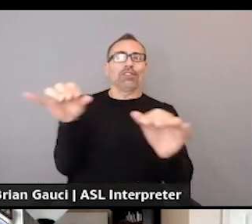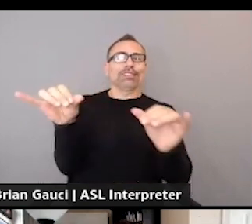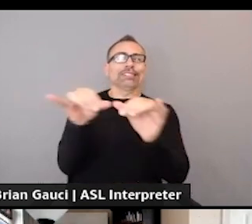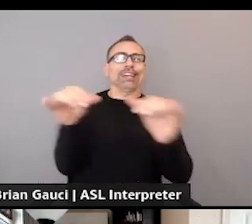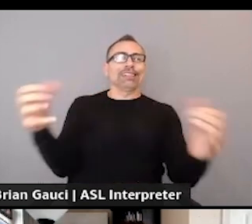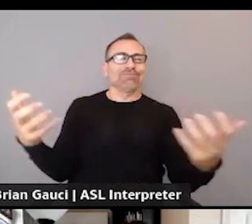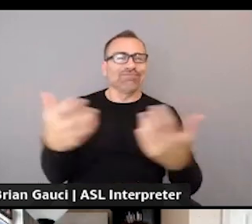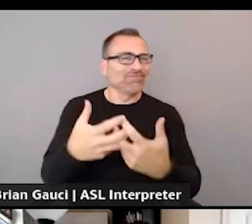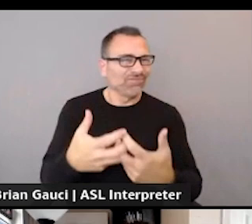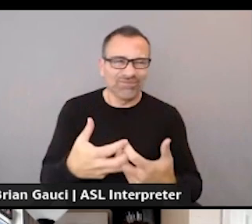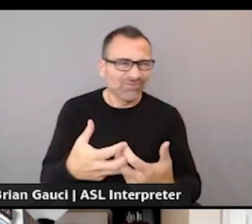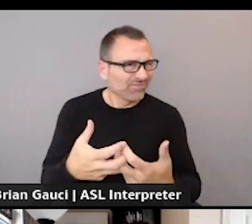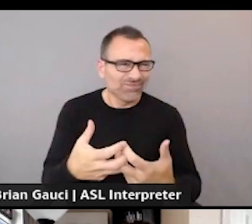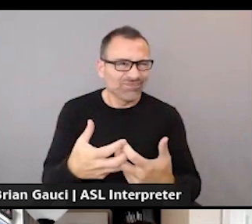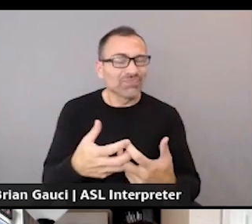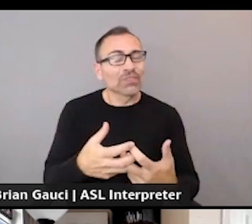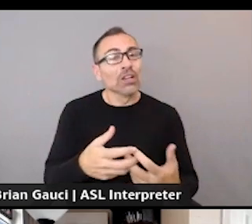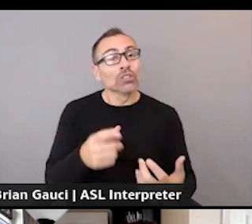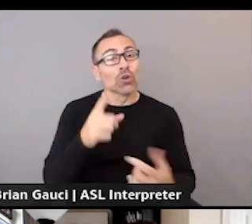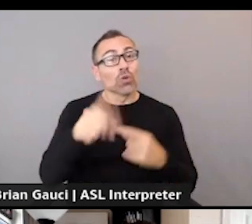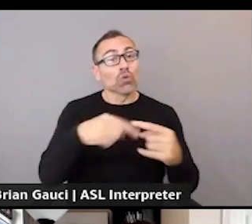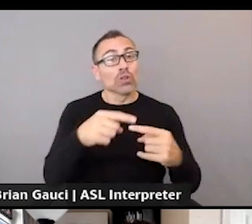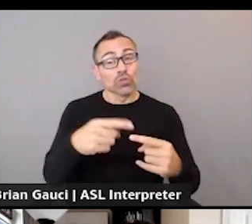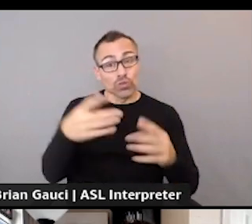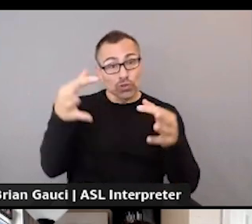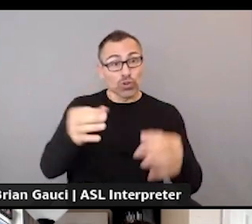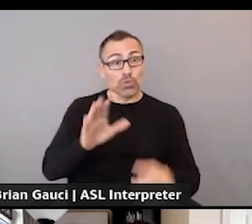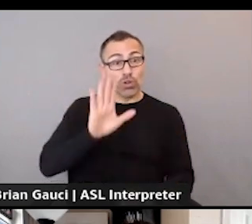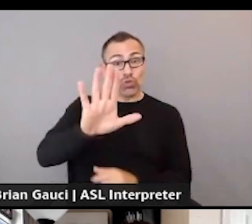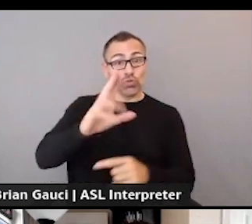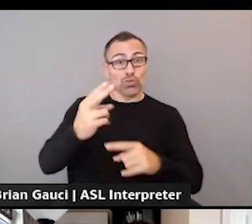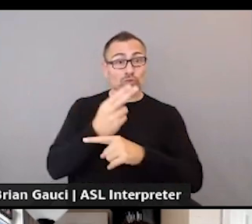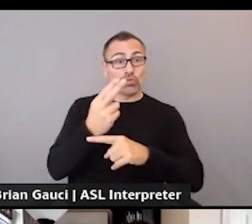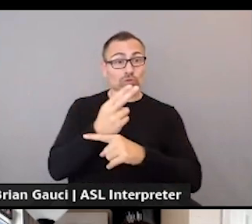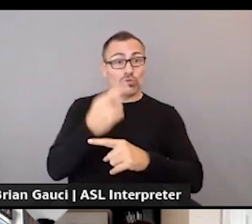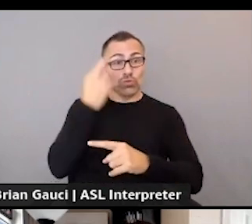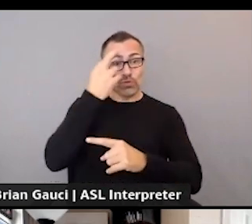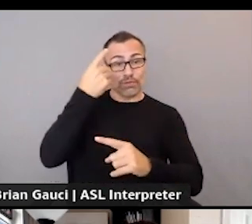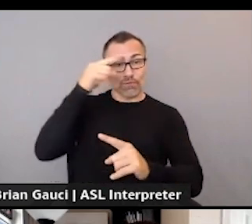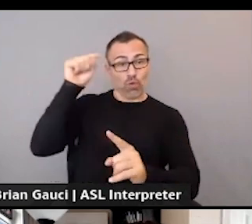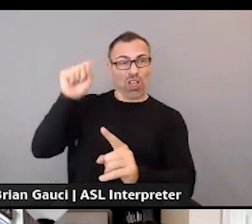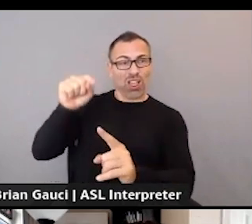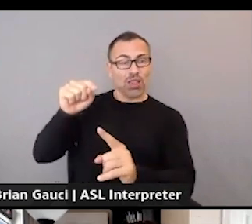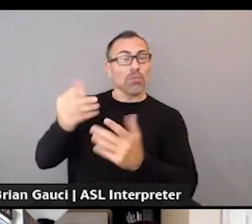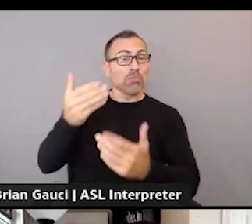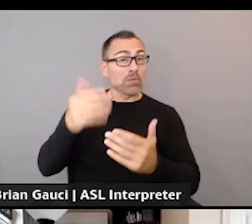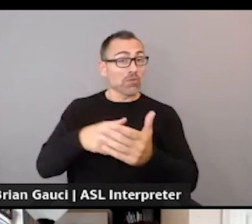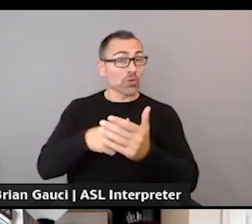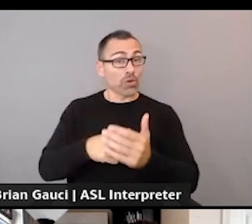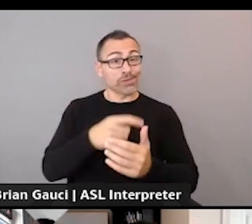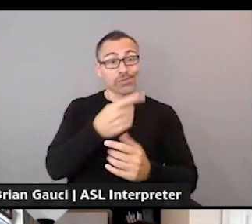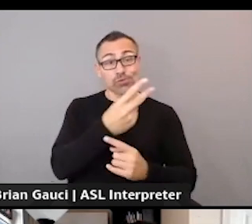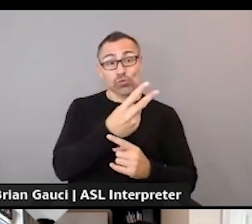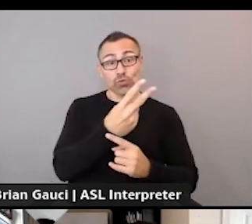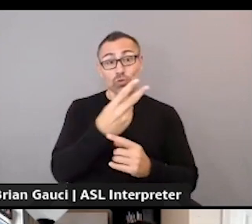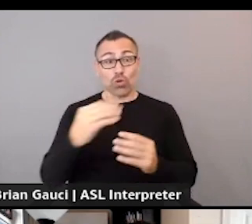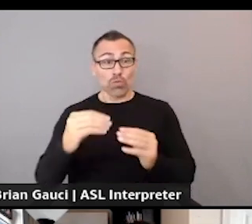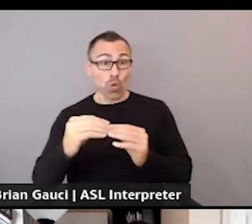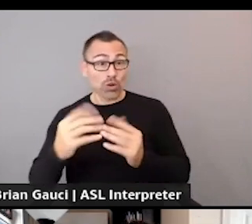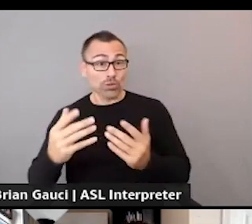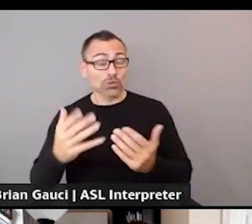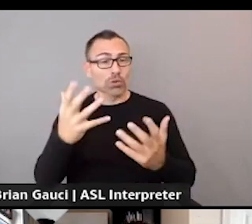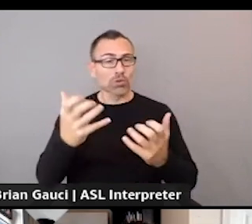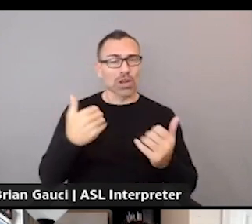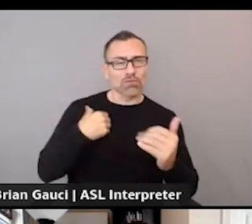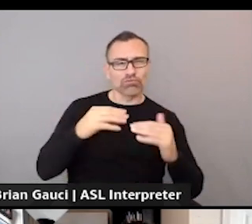solve your use case, you're going to need maybe two or more of these, right? And we wanted to give you that flexibility